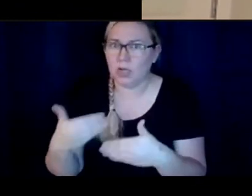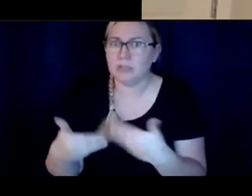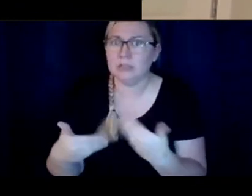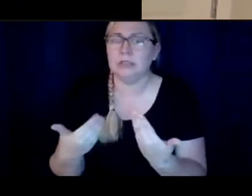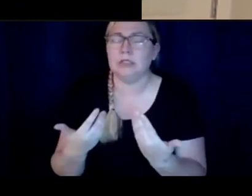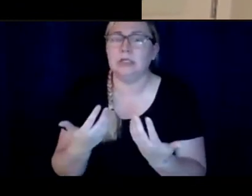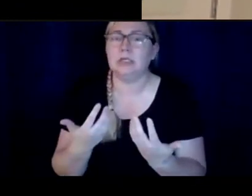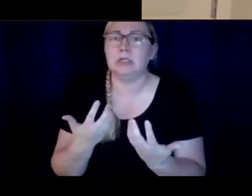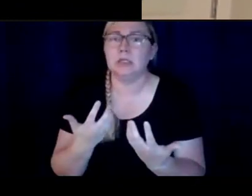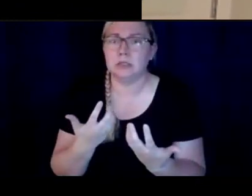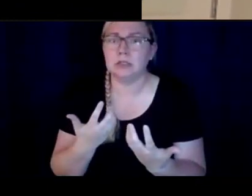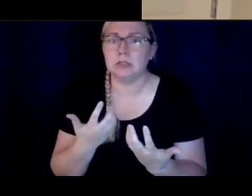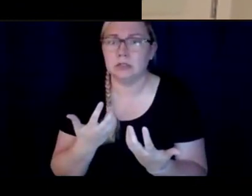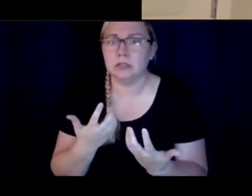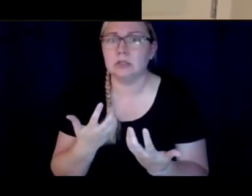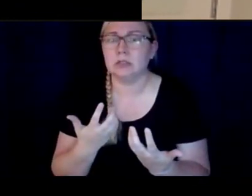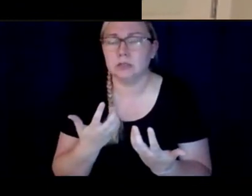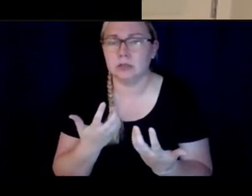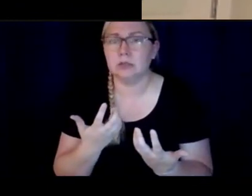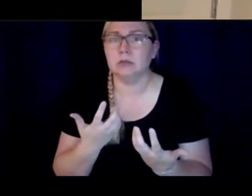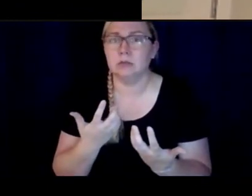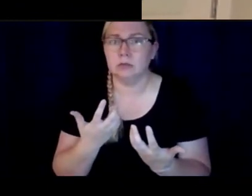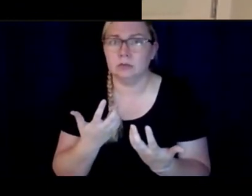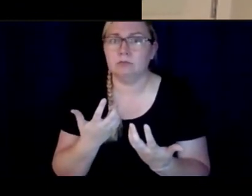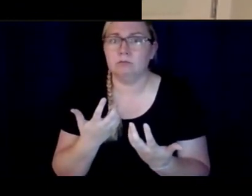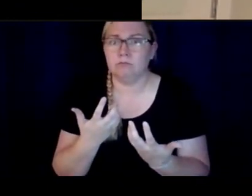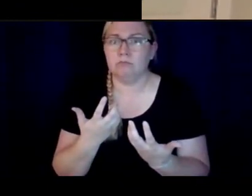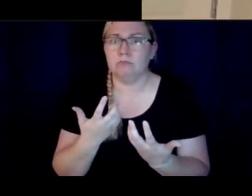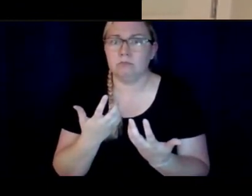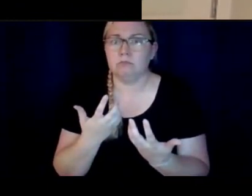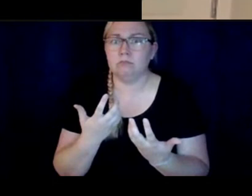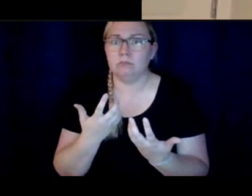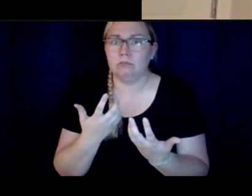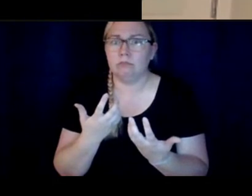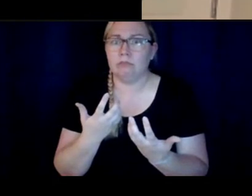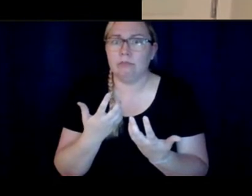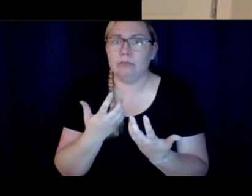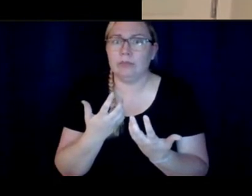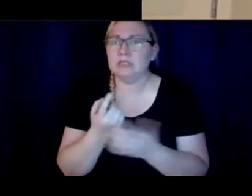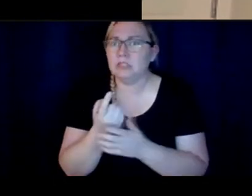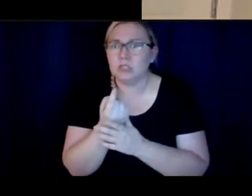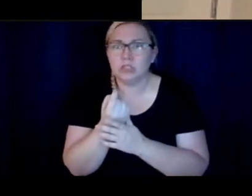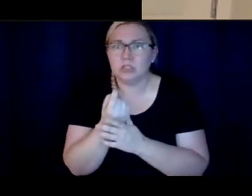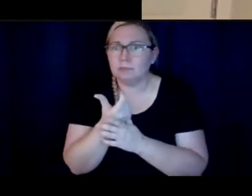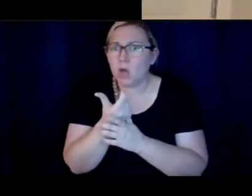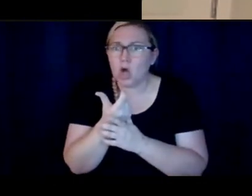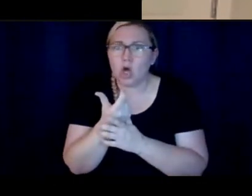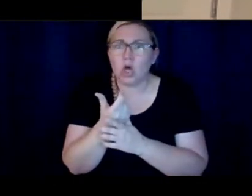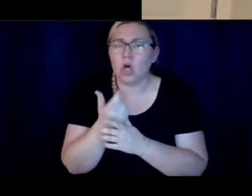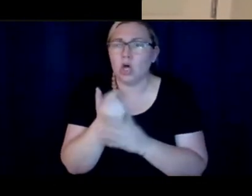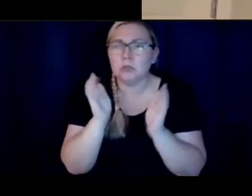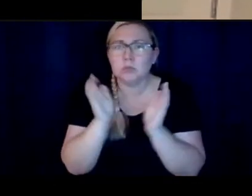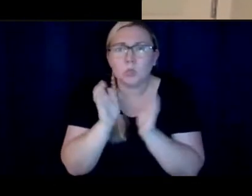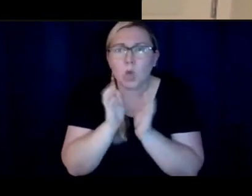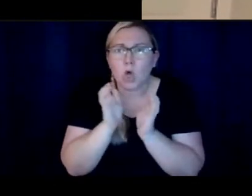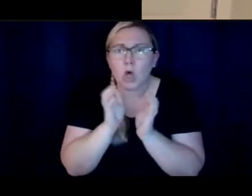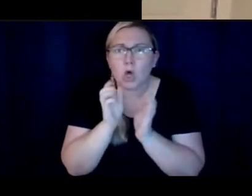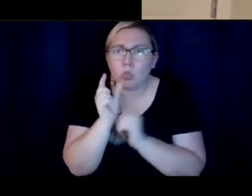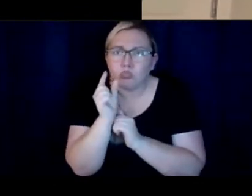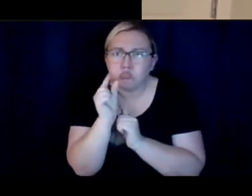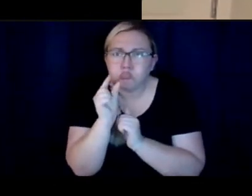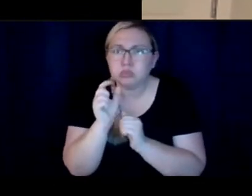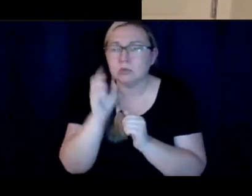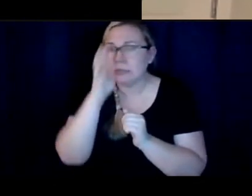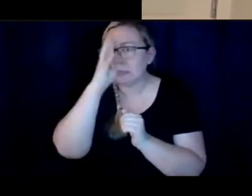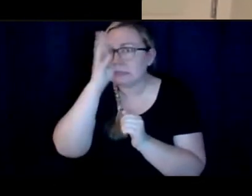work too. And I think we need all of that, right? Small independent press, the big